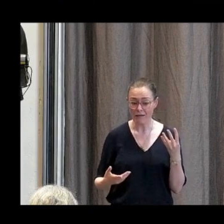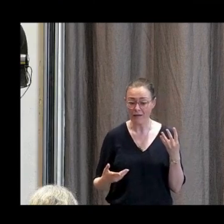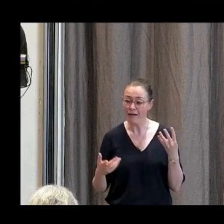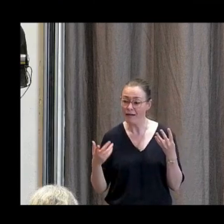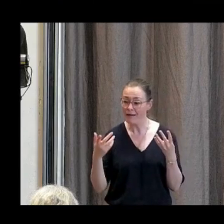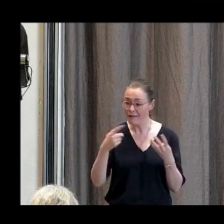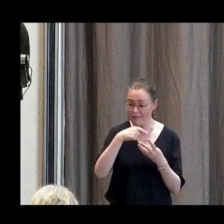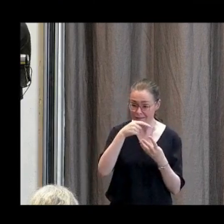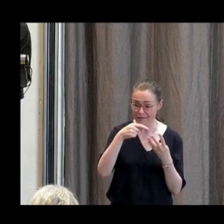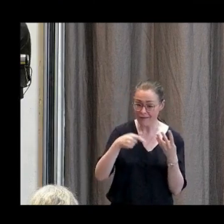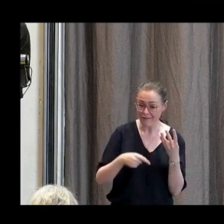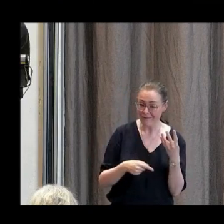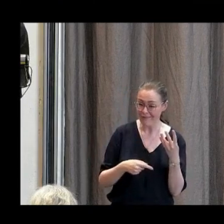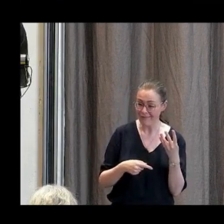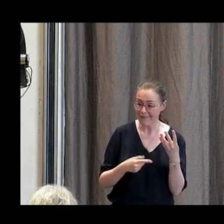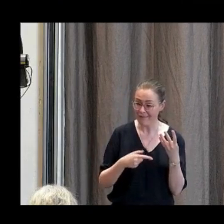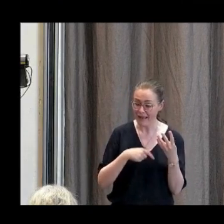So they all have